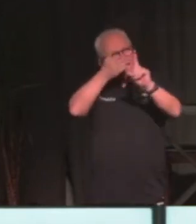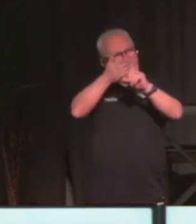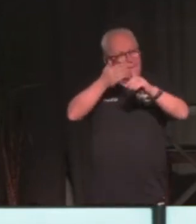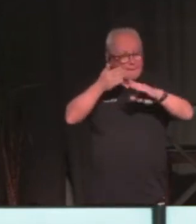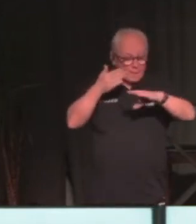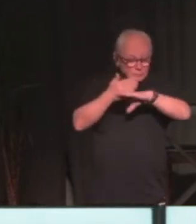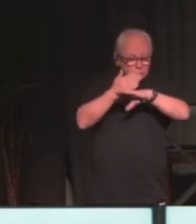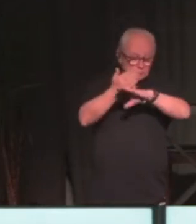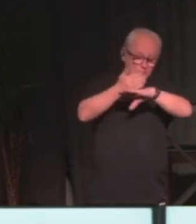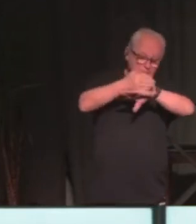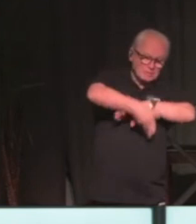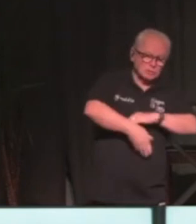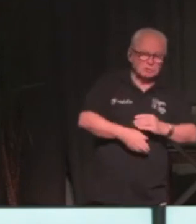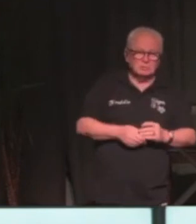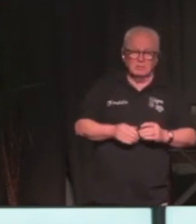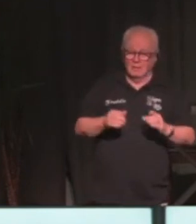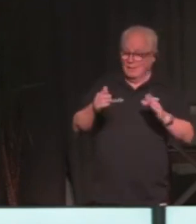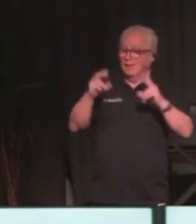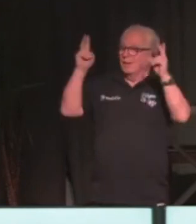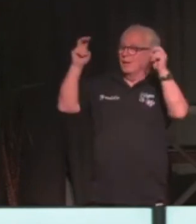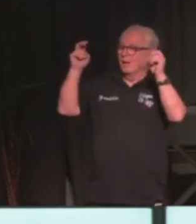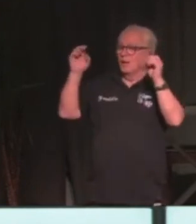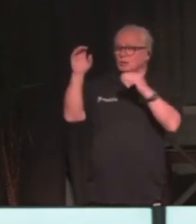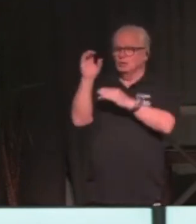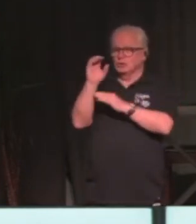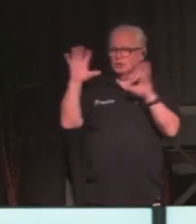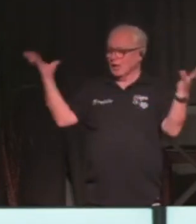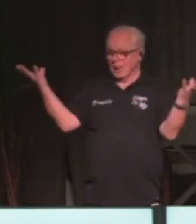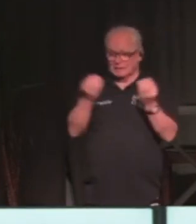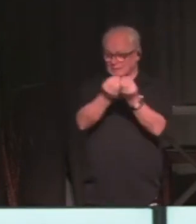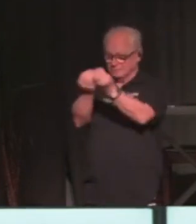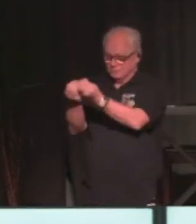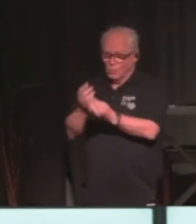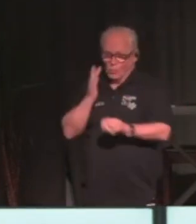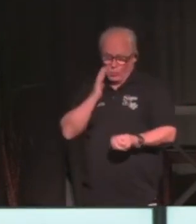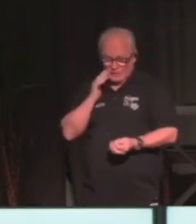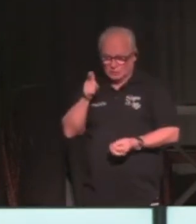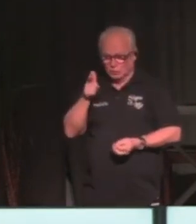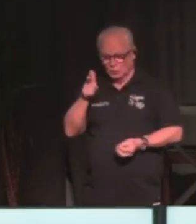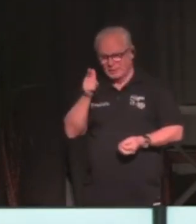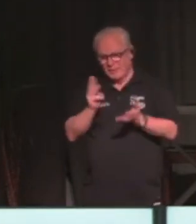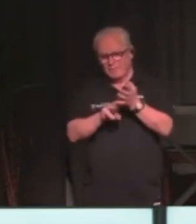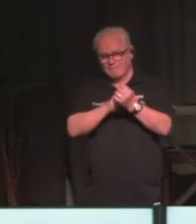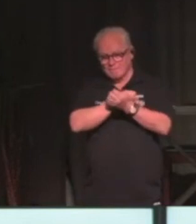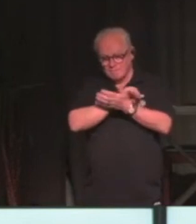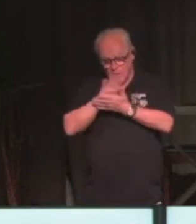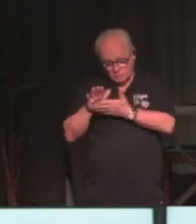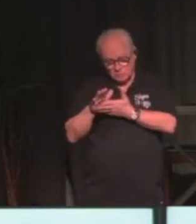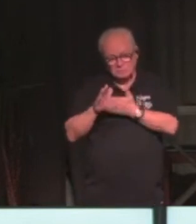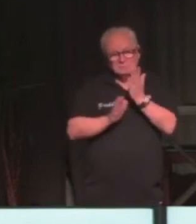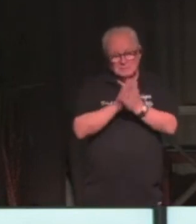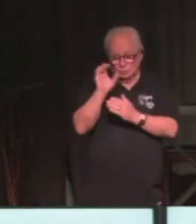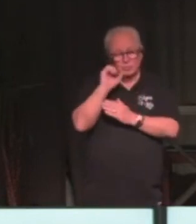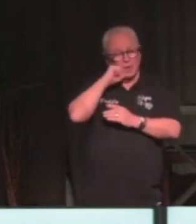Church Collective is all about. Church Collective on the 20th of March is for us to pray. It's for us to